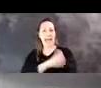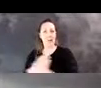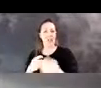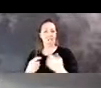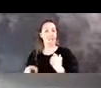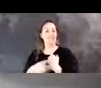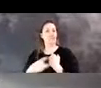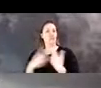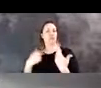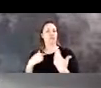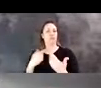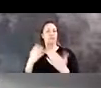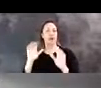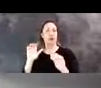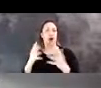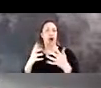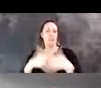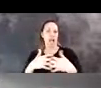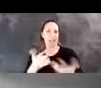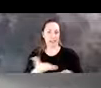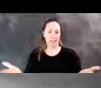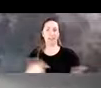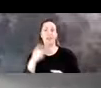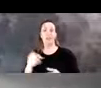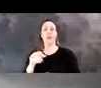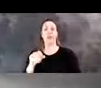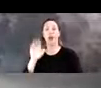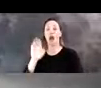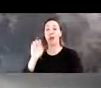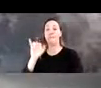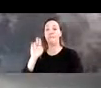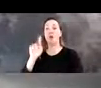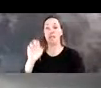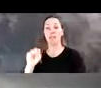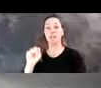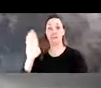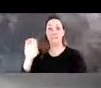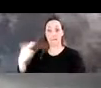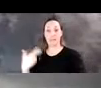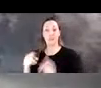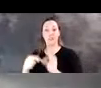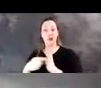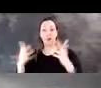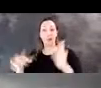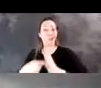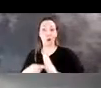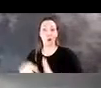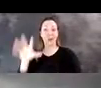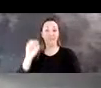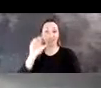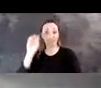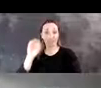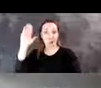also see here in the city of Boynton Beach, they're striving for a 50% reduction of carbon emissions by 2035,